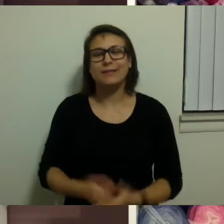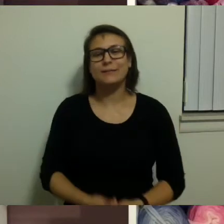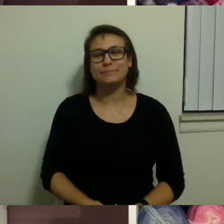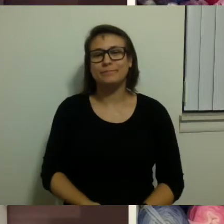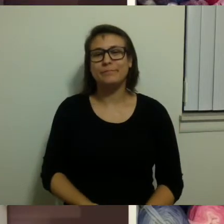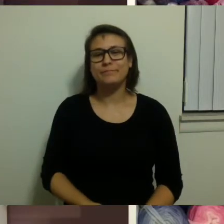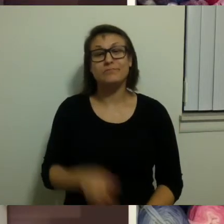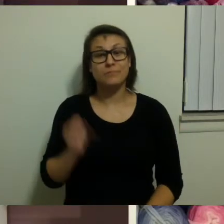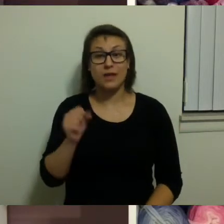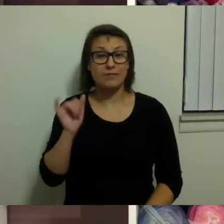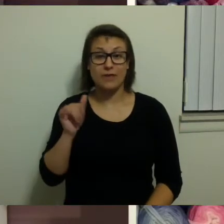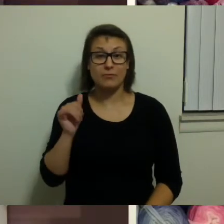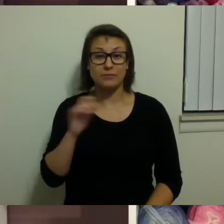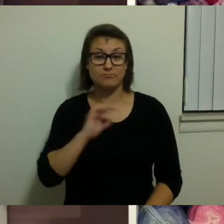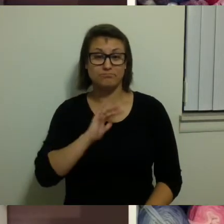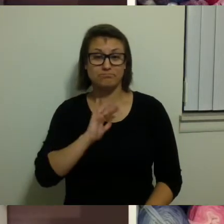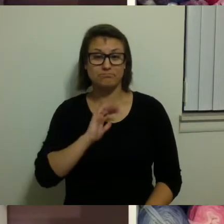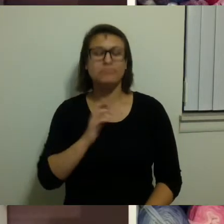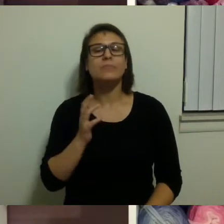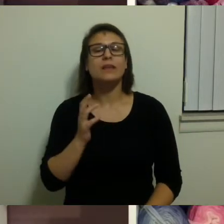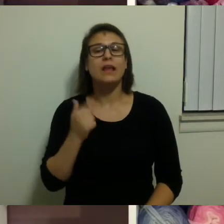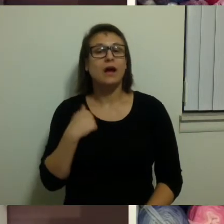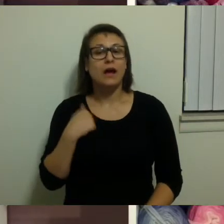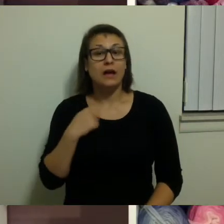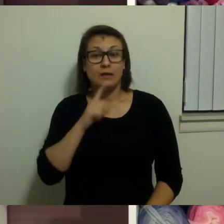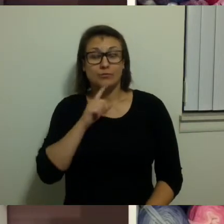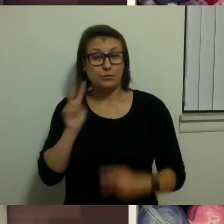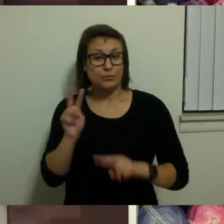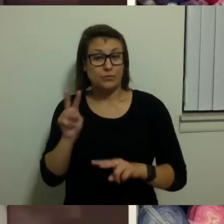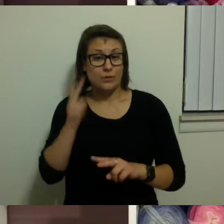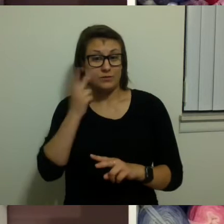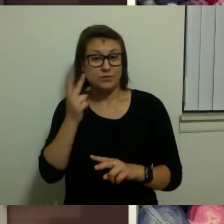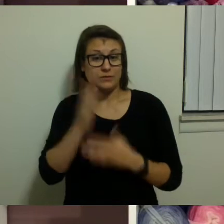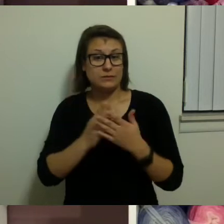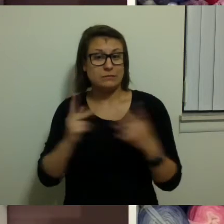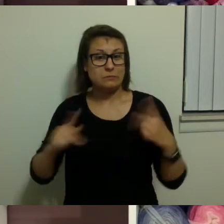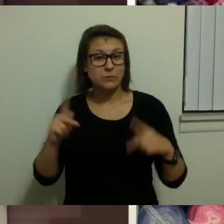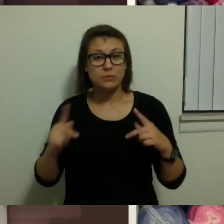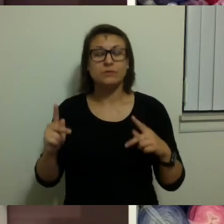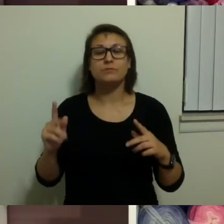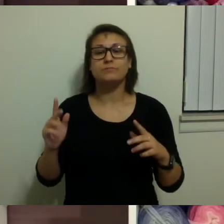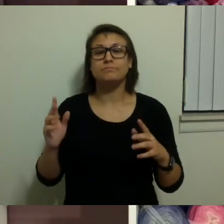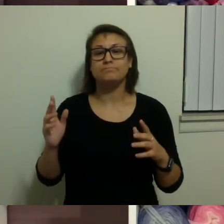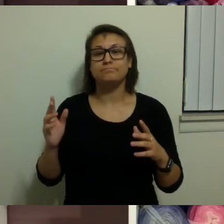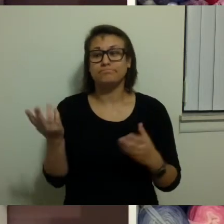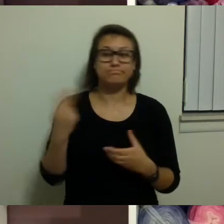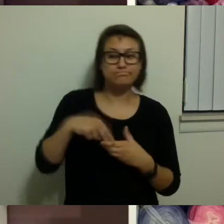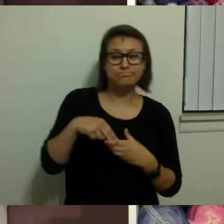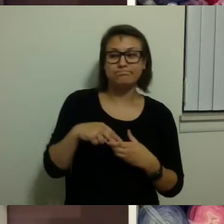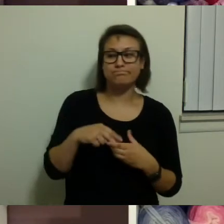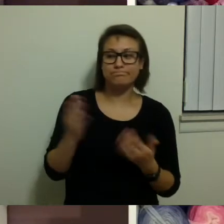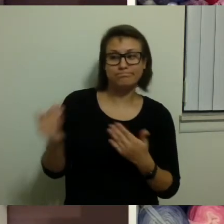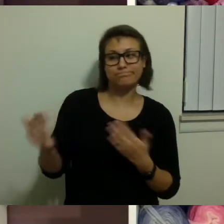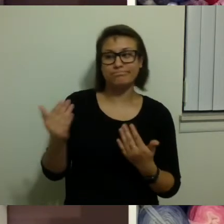Yeah, that would be super cool. And I'm really looking forward to seeing some people hop in on the action.